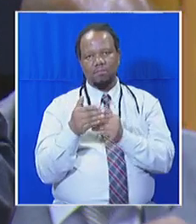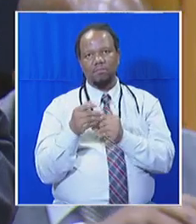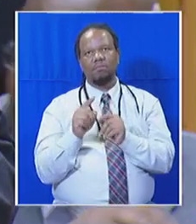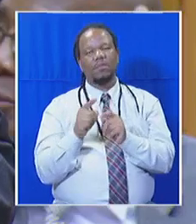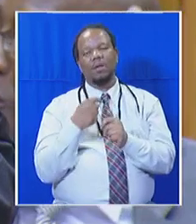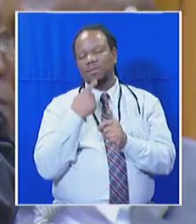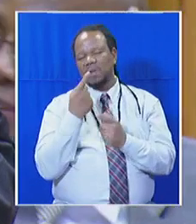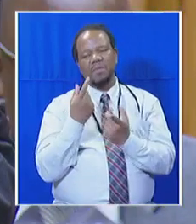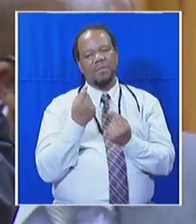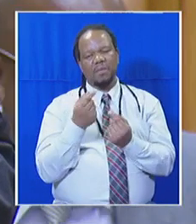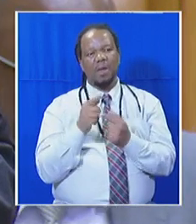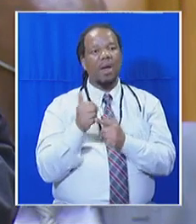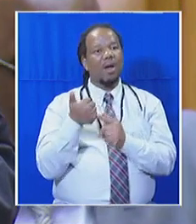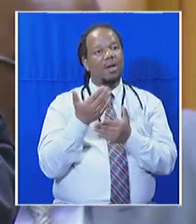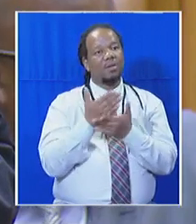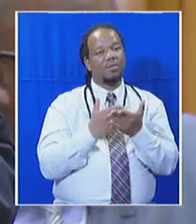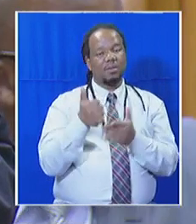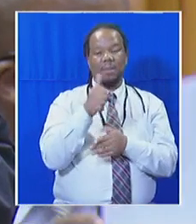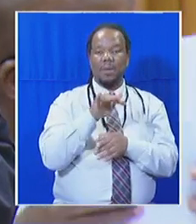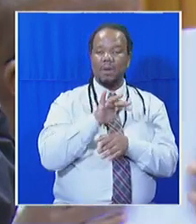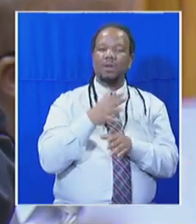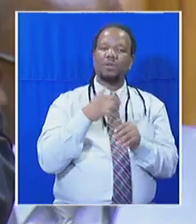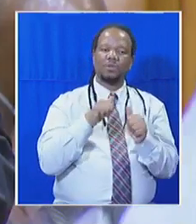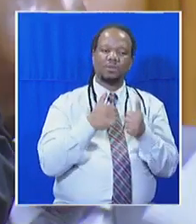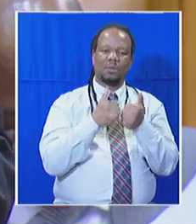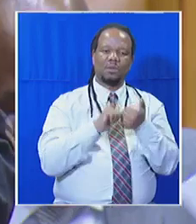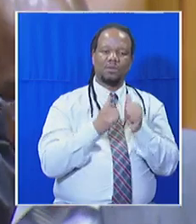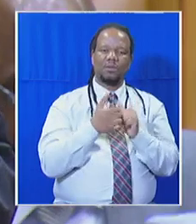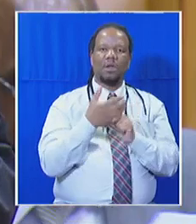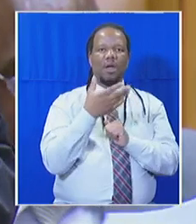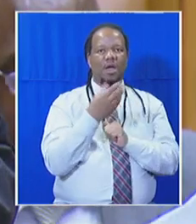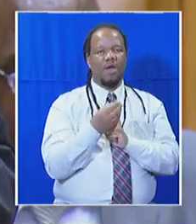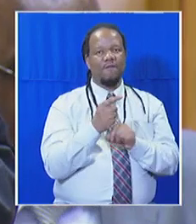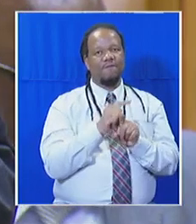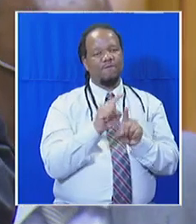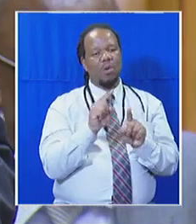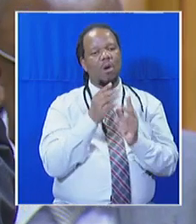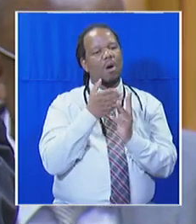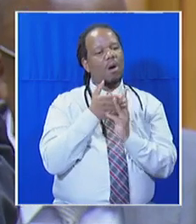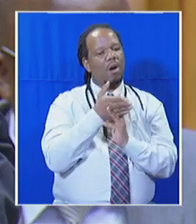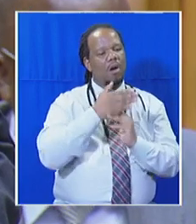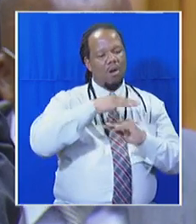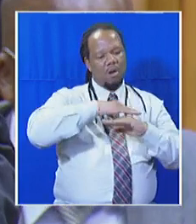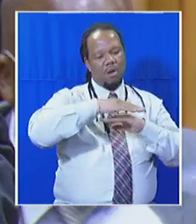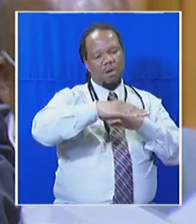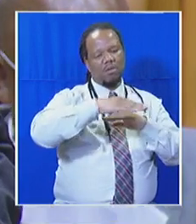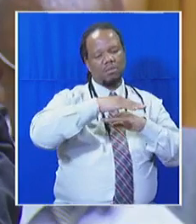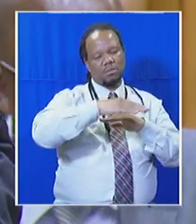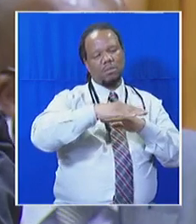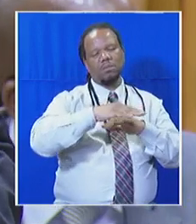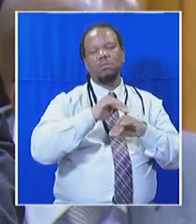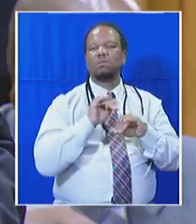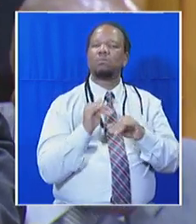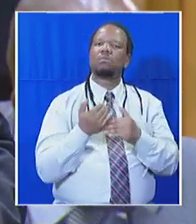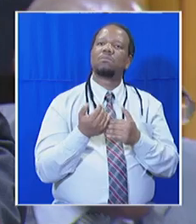few. In some areas, there are still challenges regarding the upgrading of access road, and this is taken up